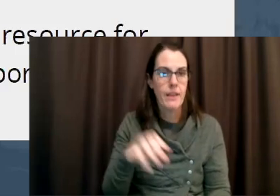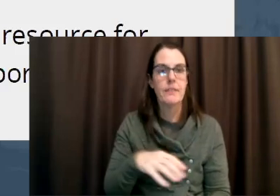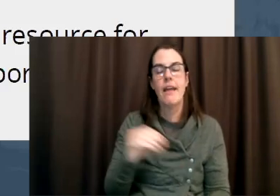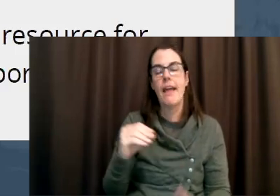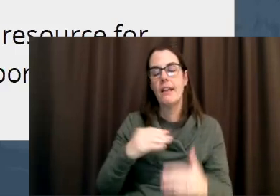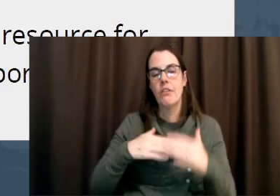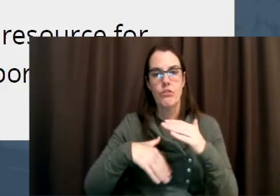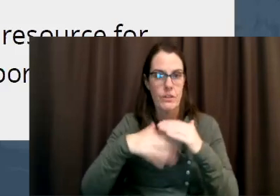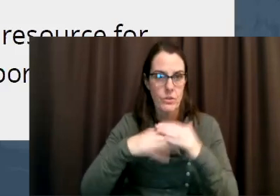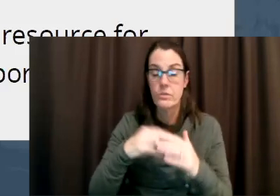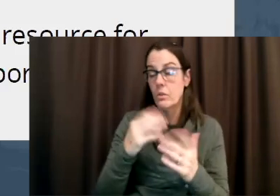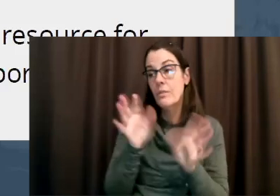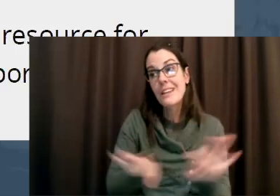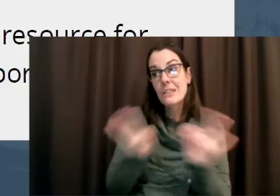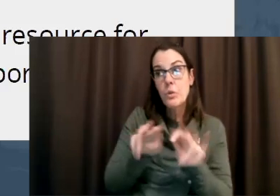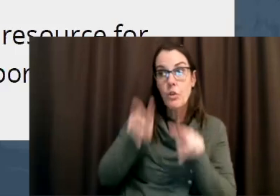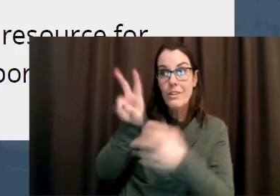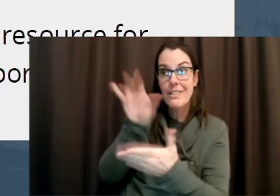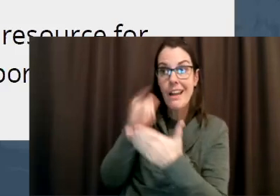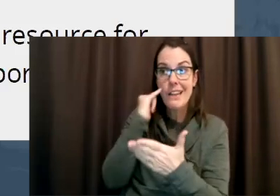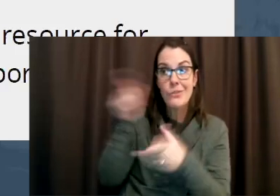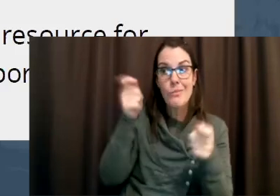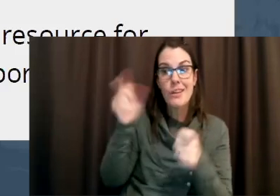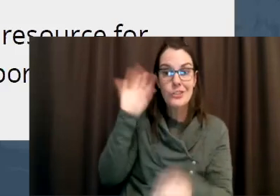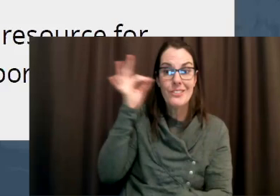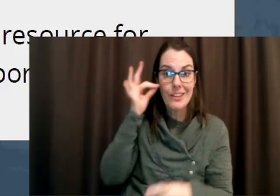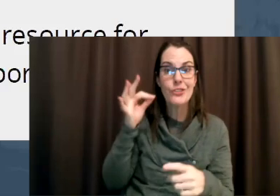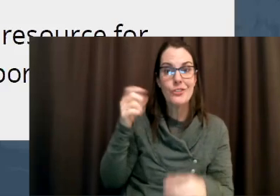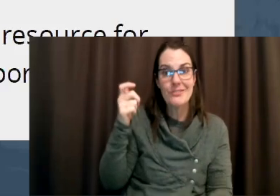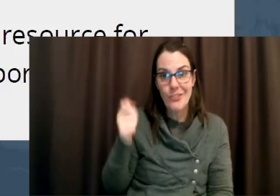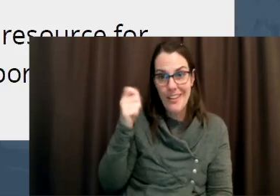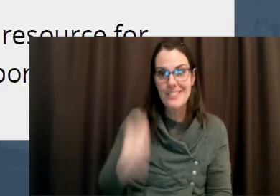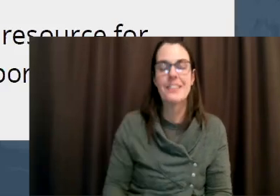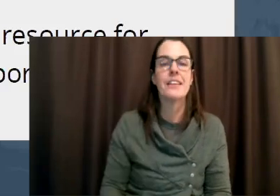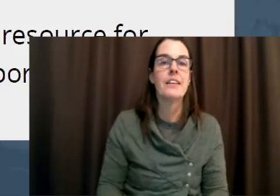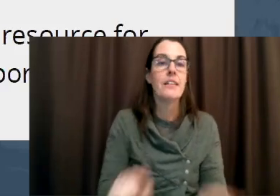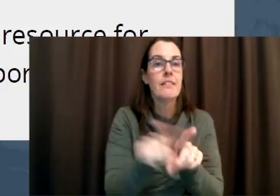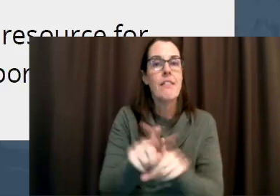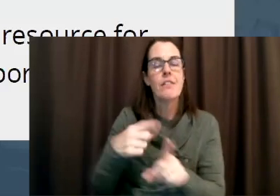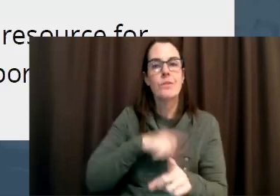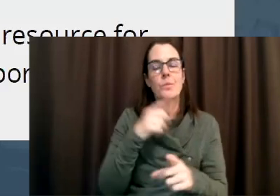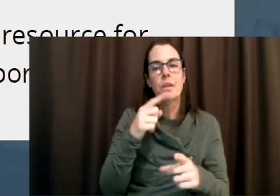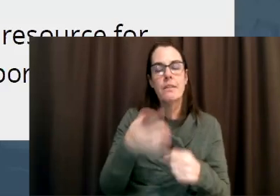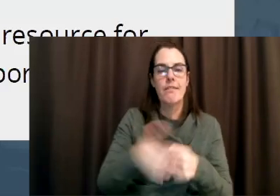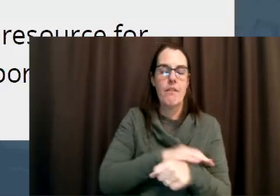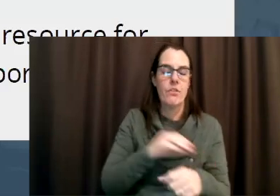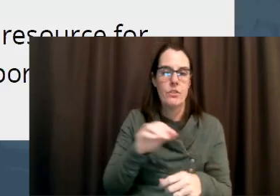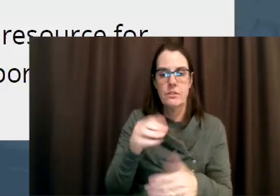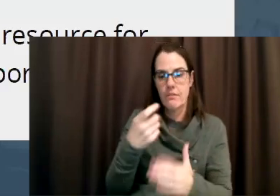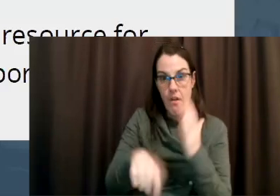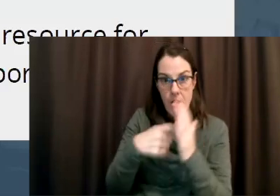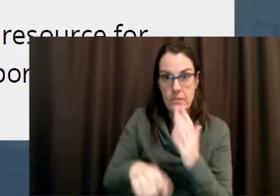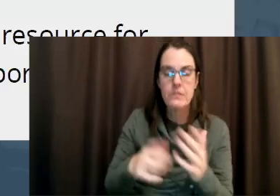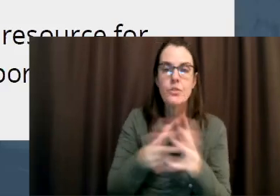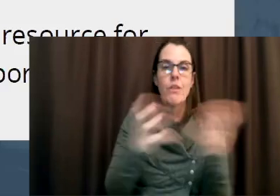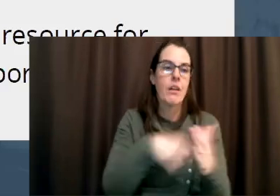those if you're managing federal grants. We covered costs, so a lot of cost principles. So remember,